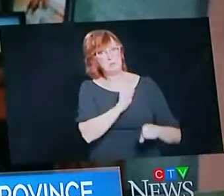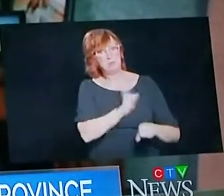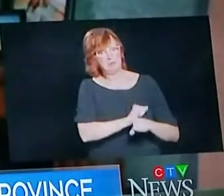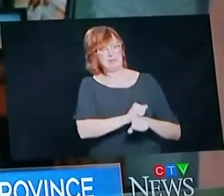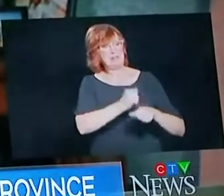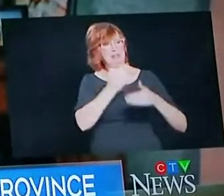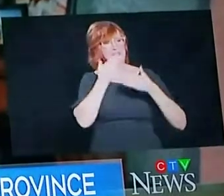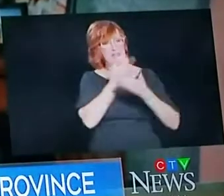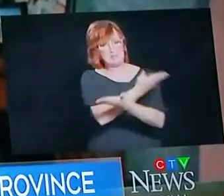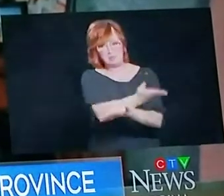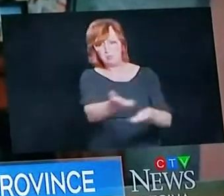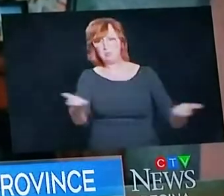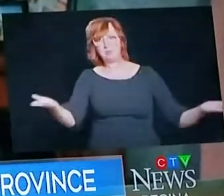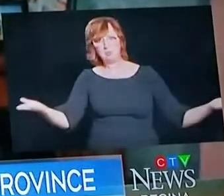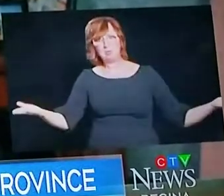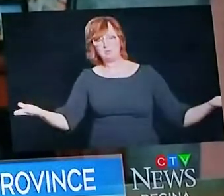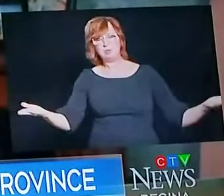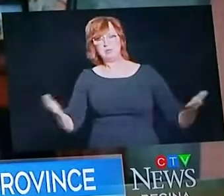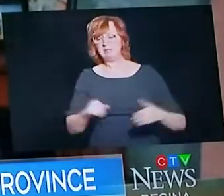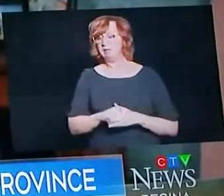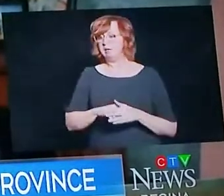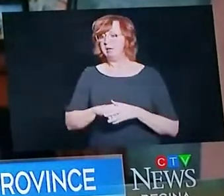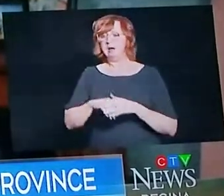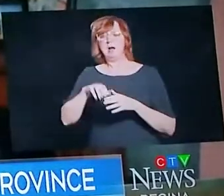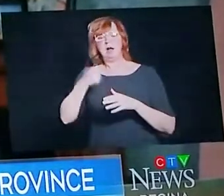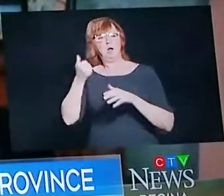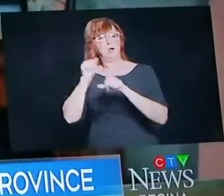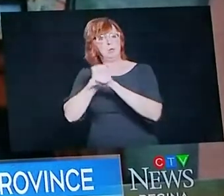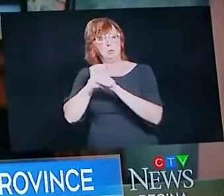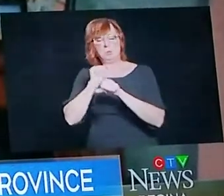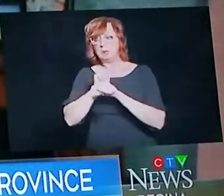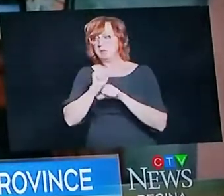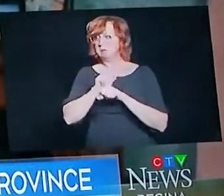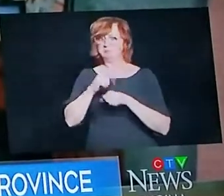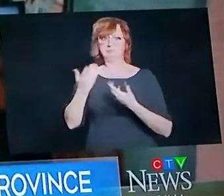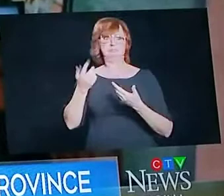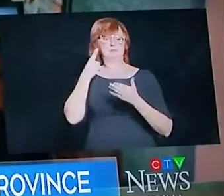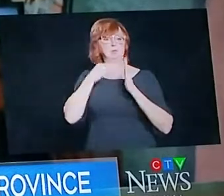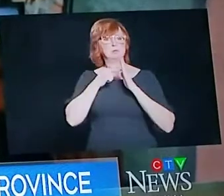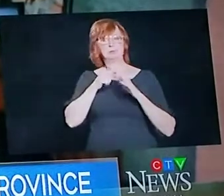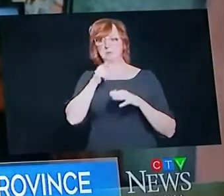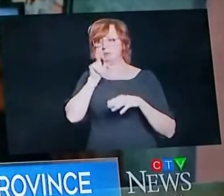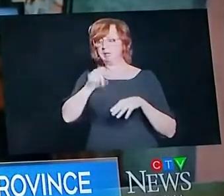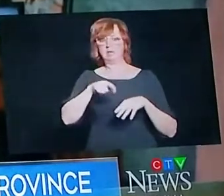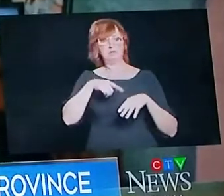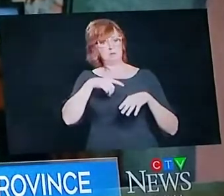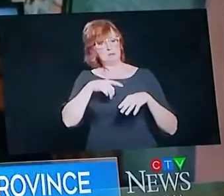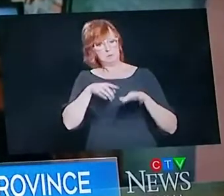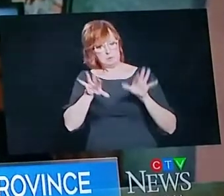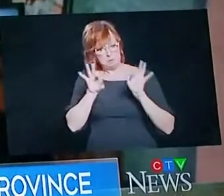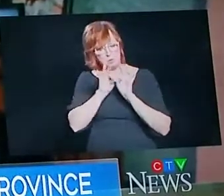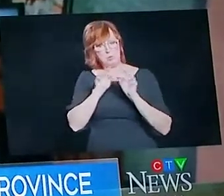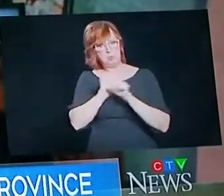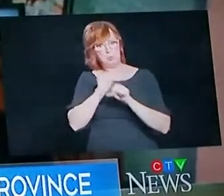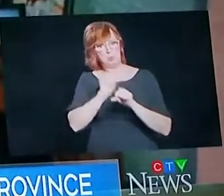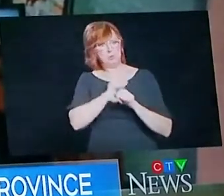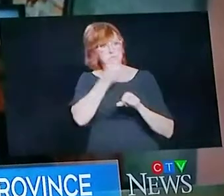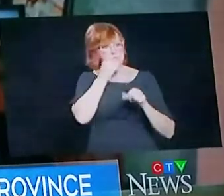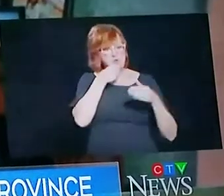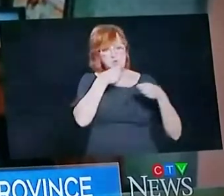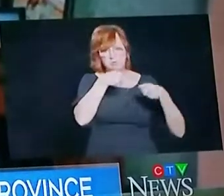other essential services that we need. And I'm thinking about the folks working in our grocery stores and in our food distribution